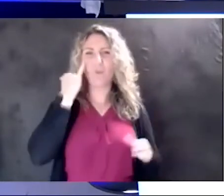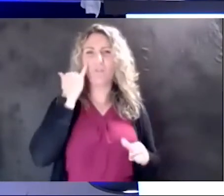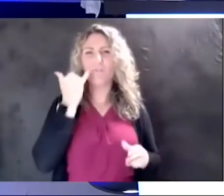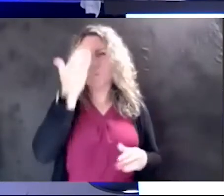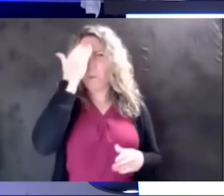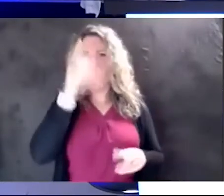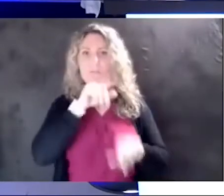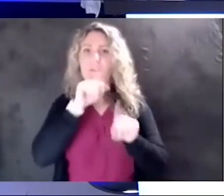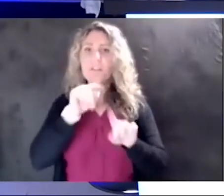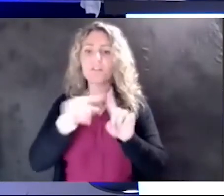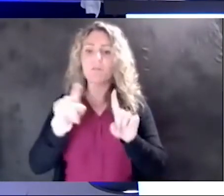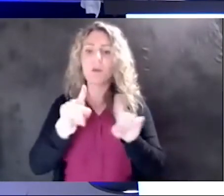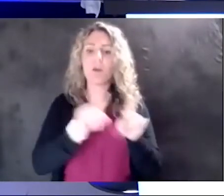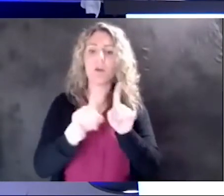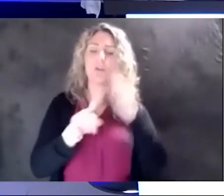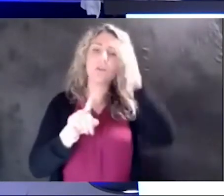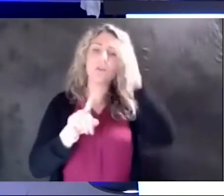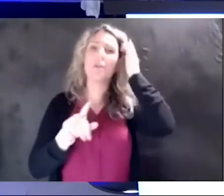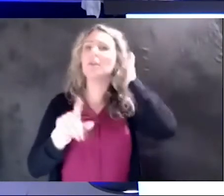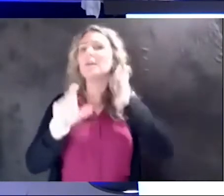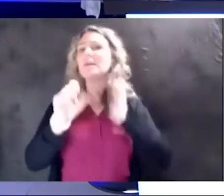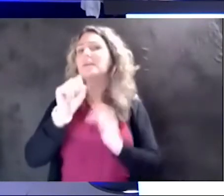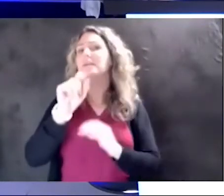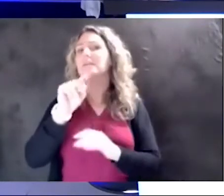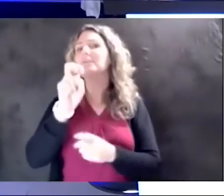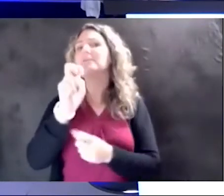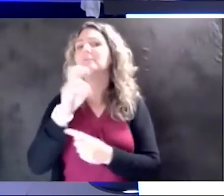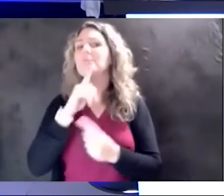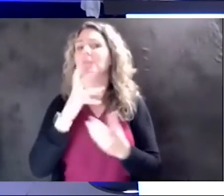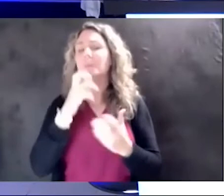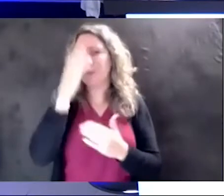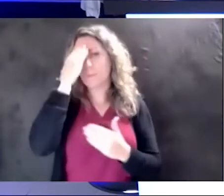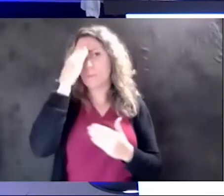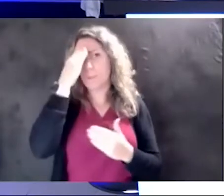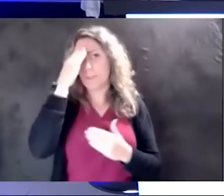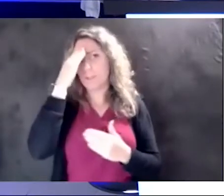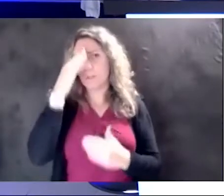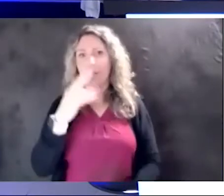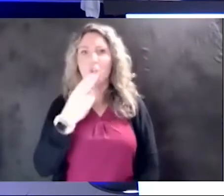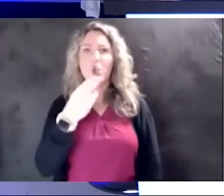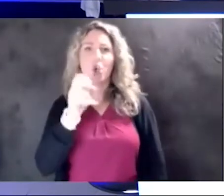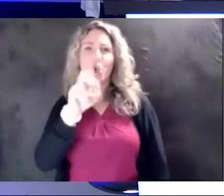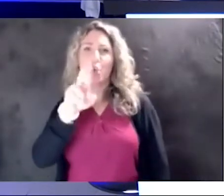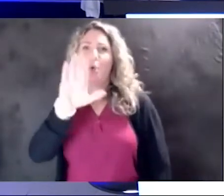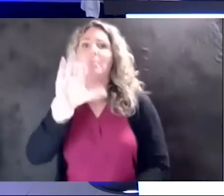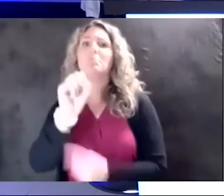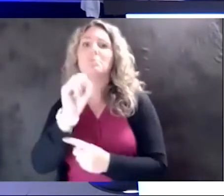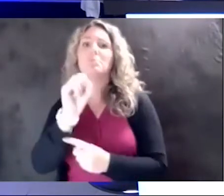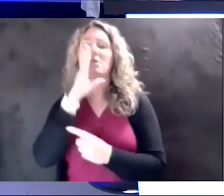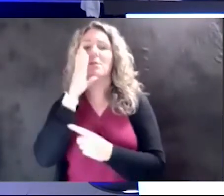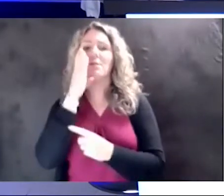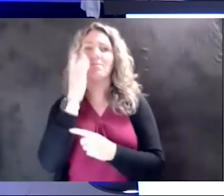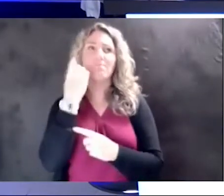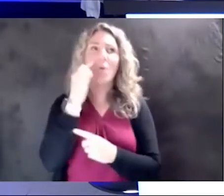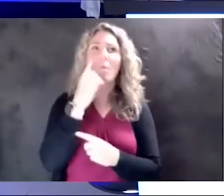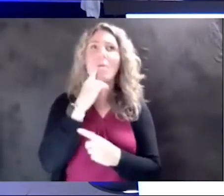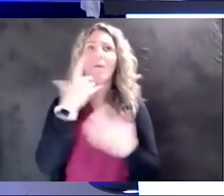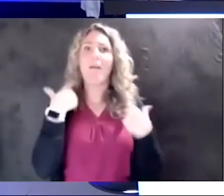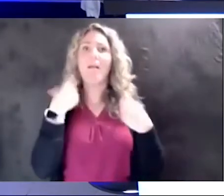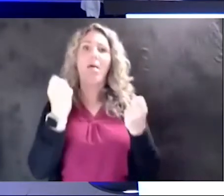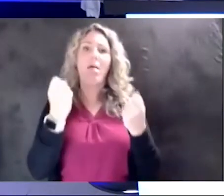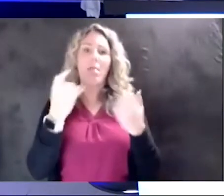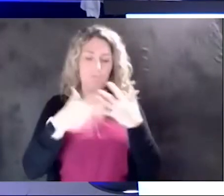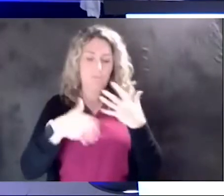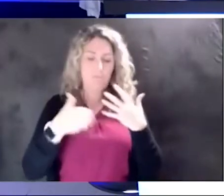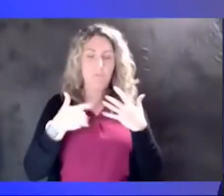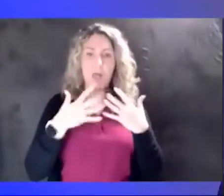but also Steve wanted to know, I don't know if you know what herbs are best for healthy blood flow or foods that might be good for healthy blood flow. I don't know if that's something you